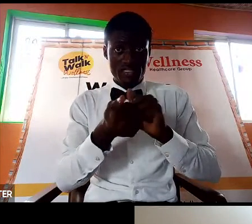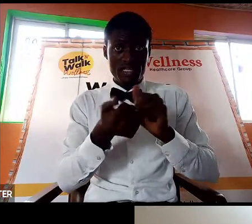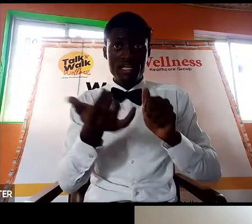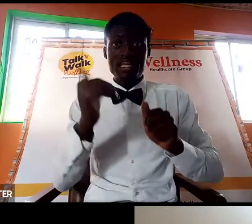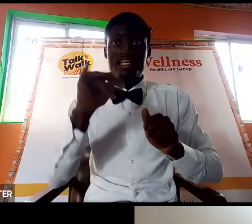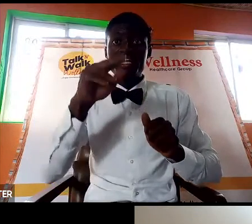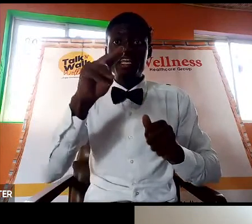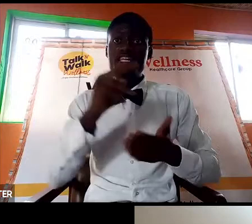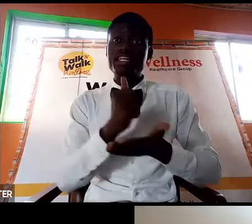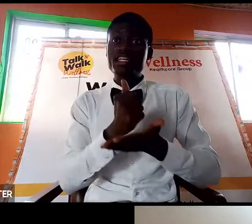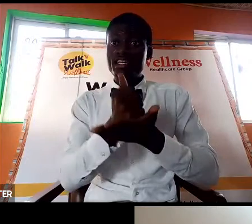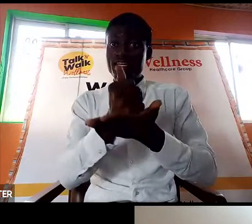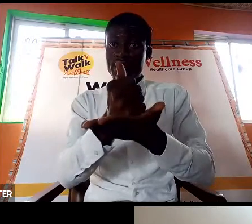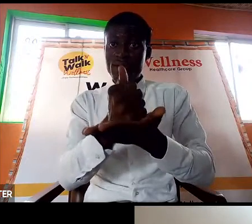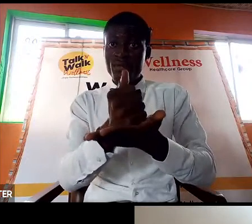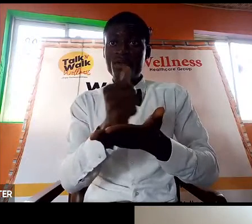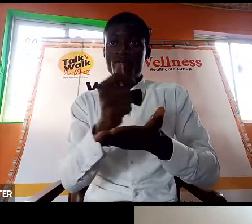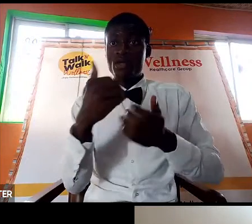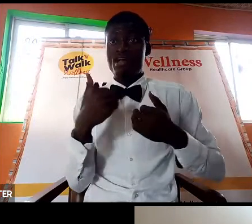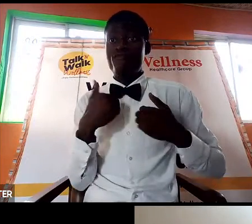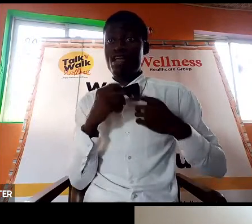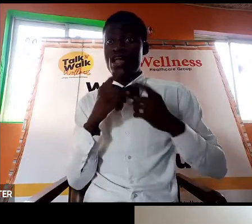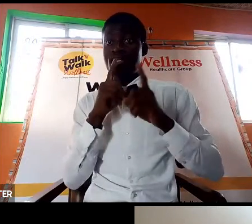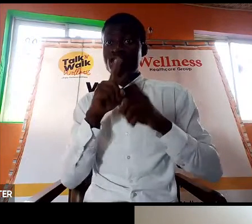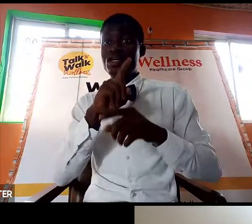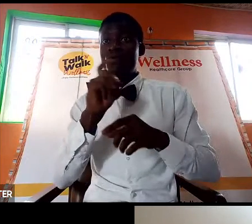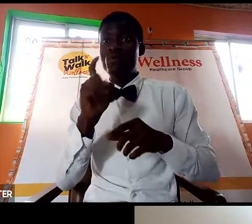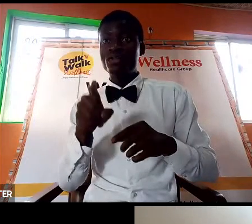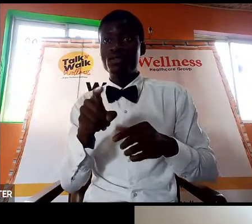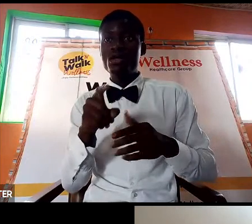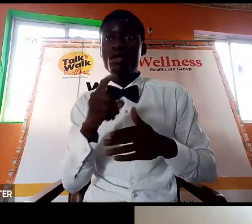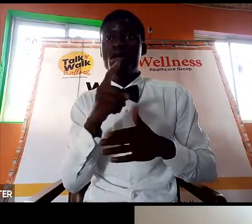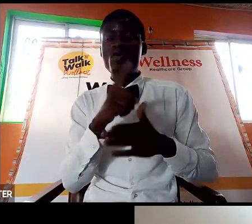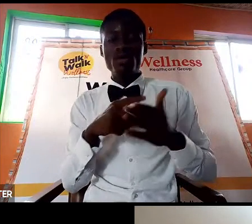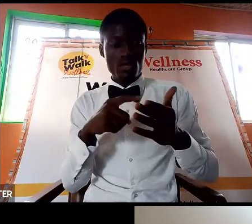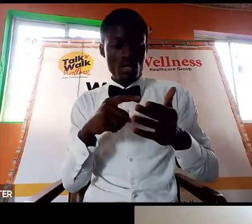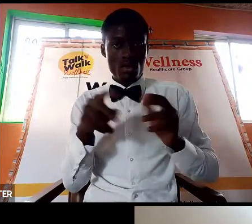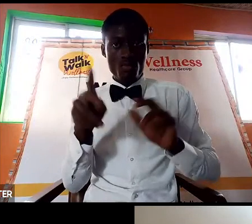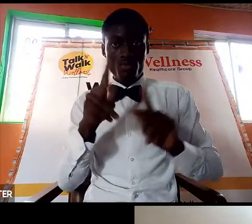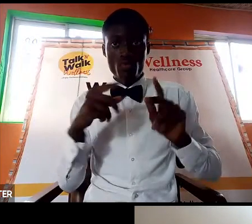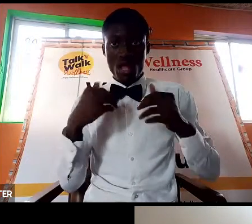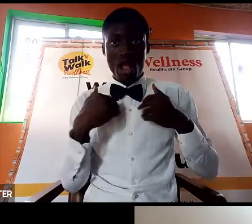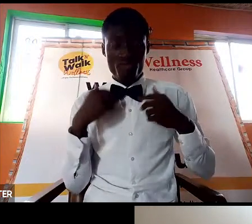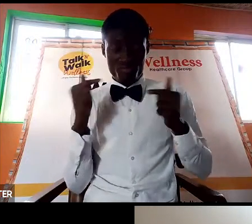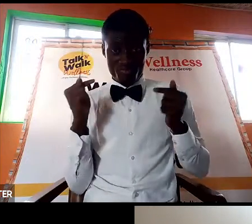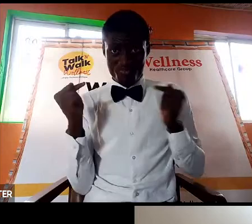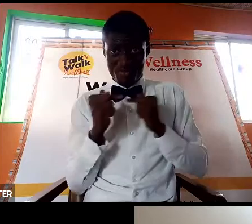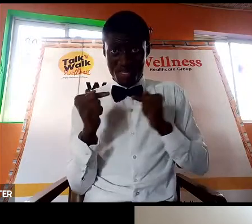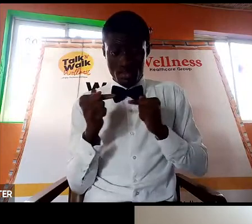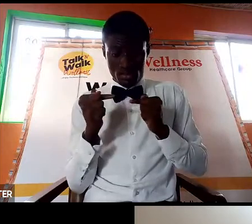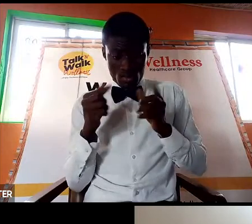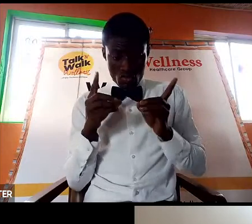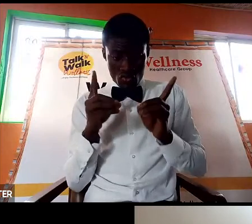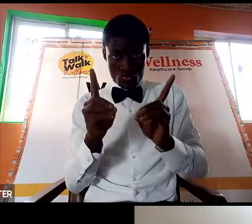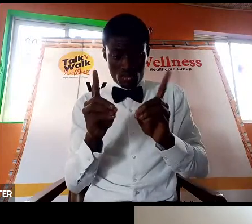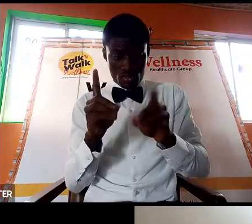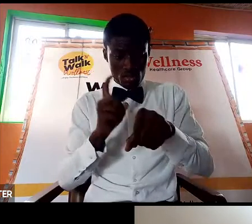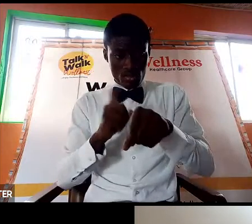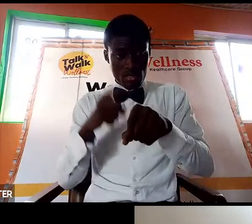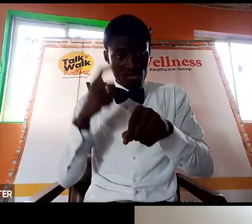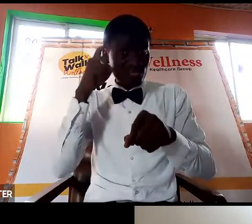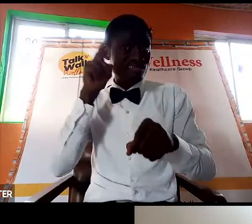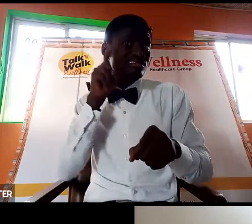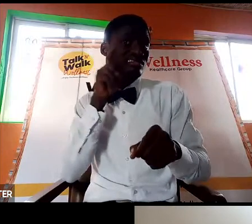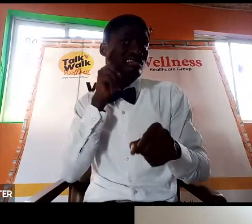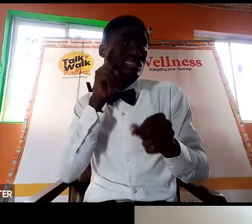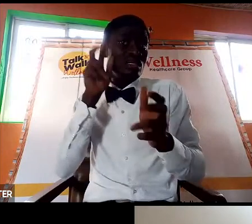you also have answered the question about what causes people that have pains during intercourse. There's some people that have pains. There's really nothing